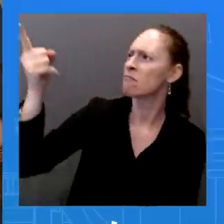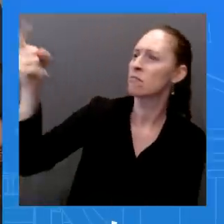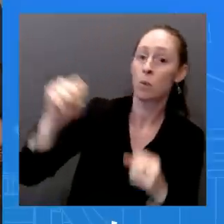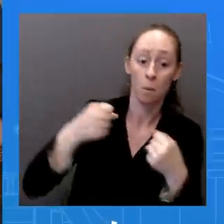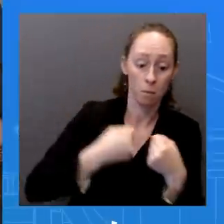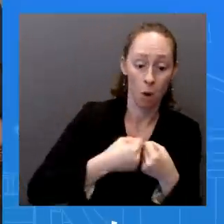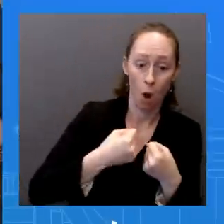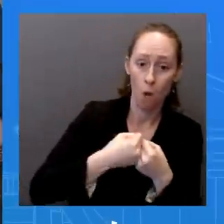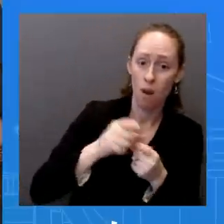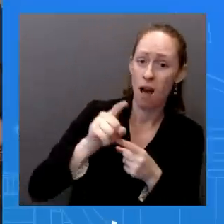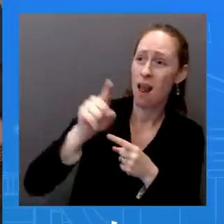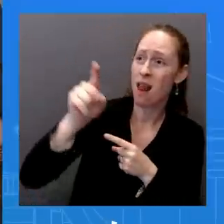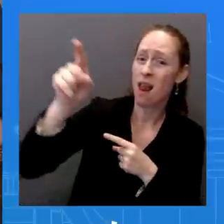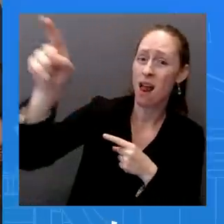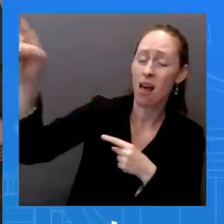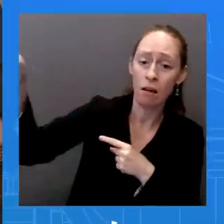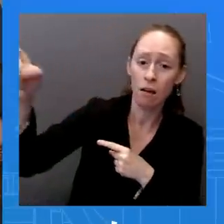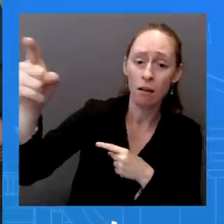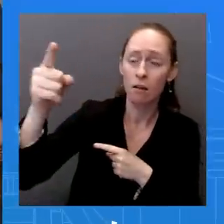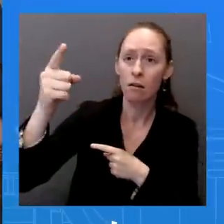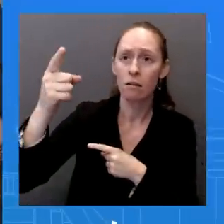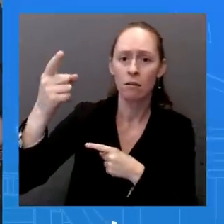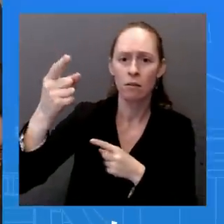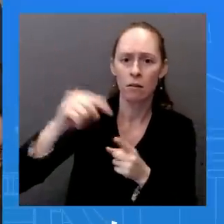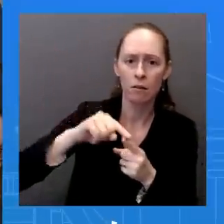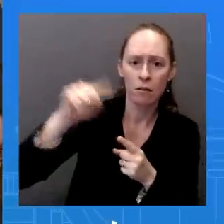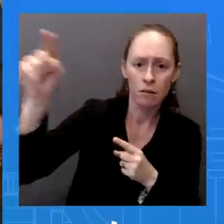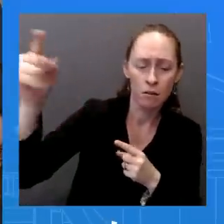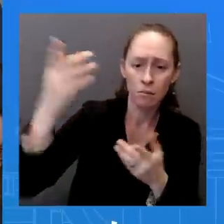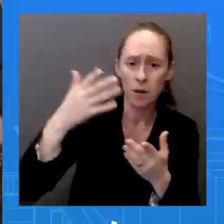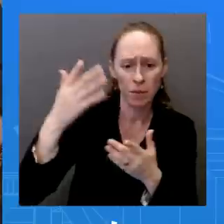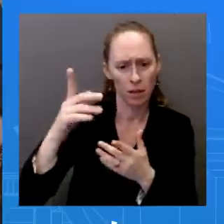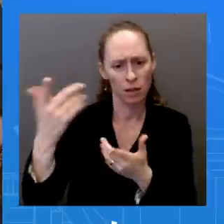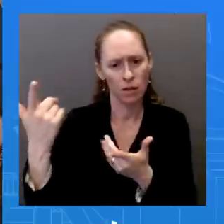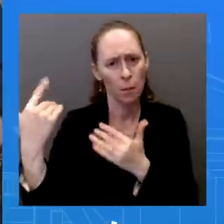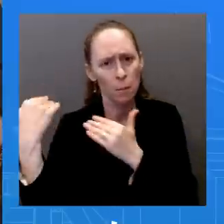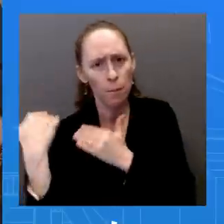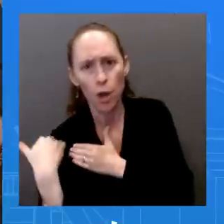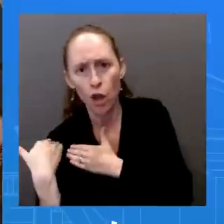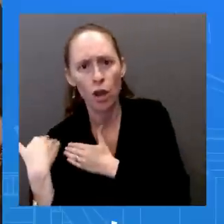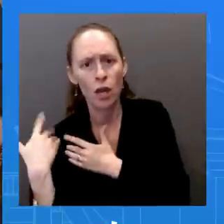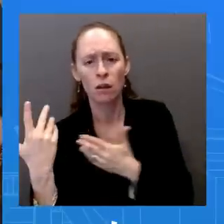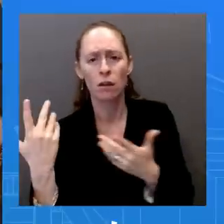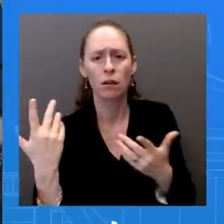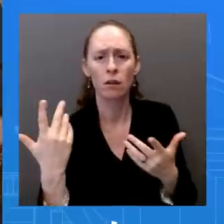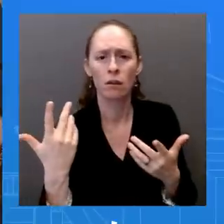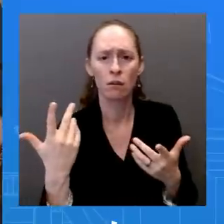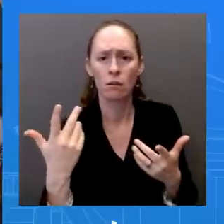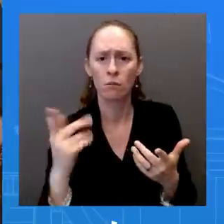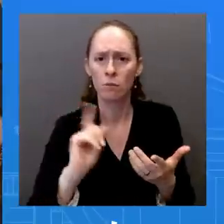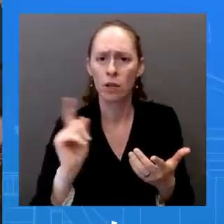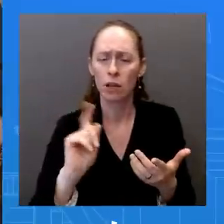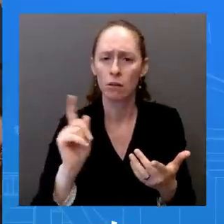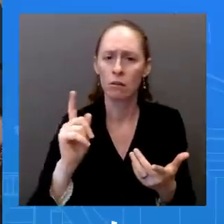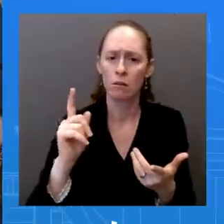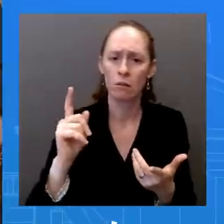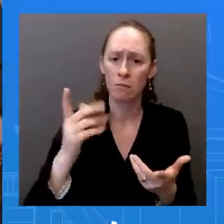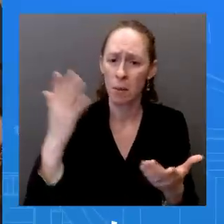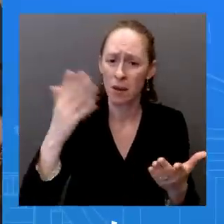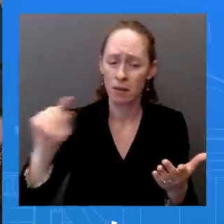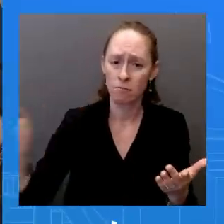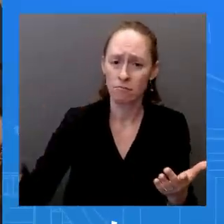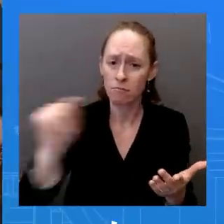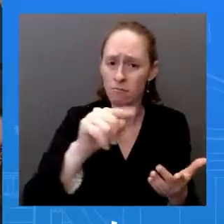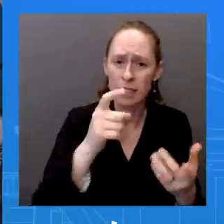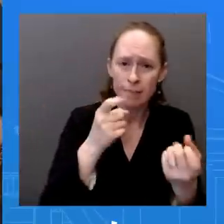of state resources being used by increasing number of migrants, whether they be from Venezuela, Cuba,